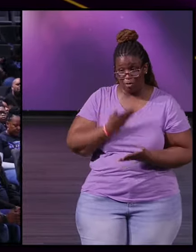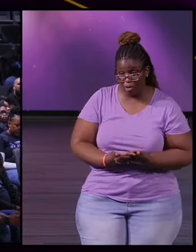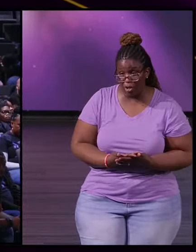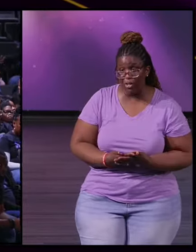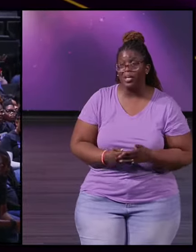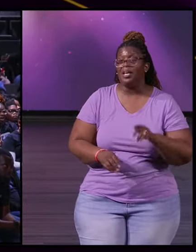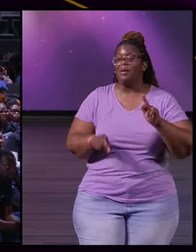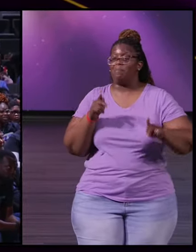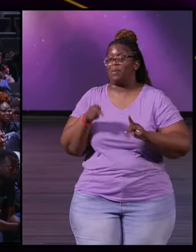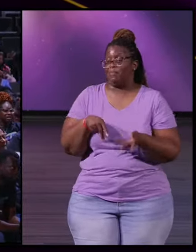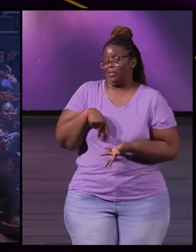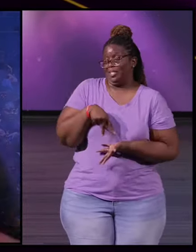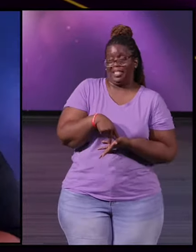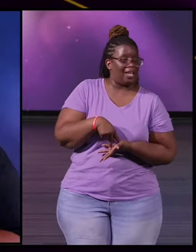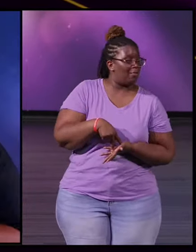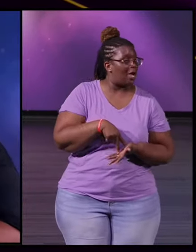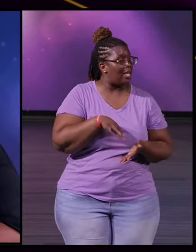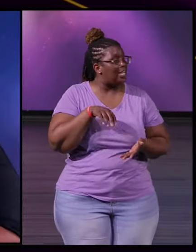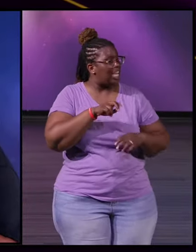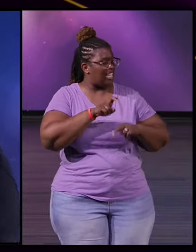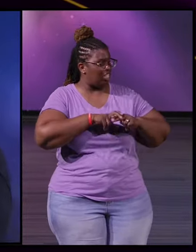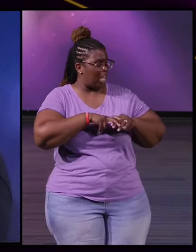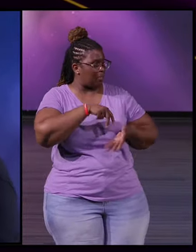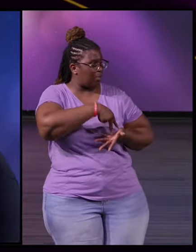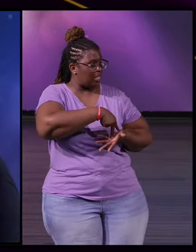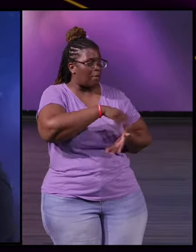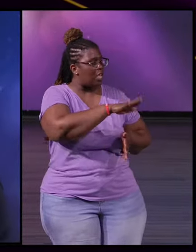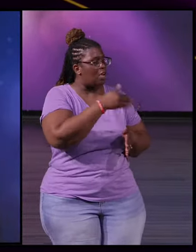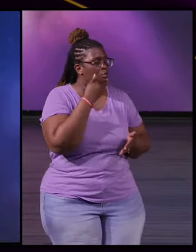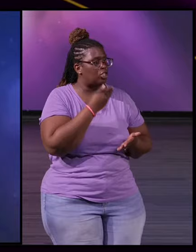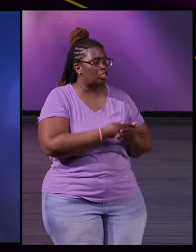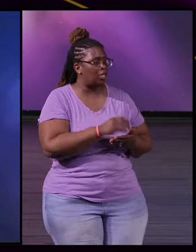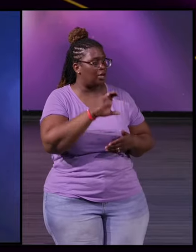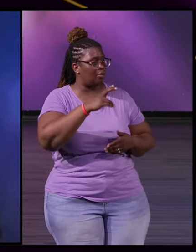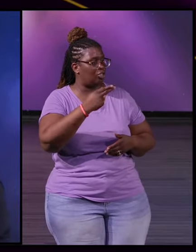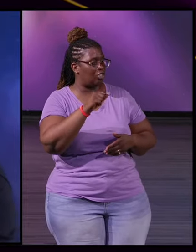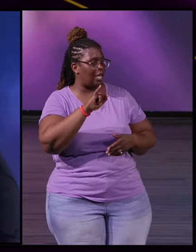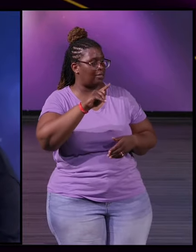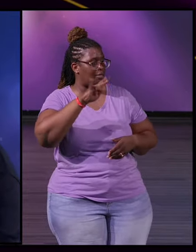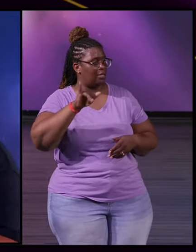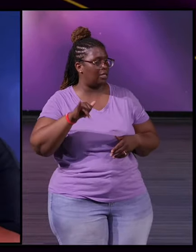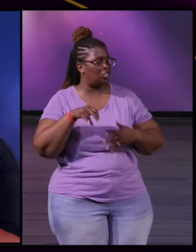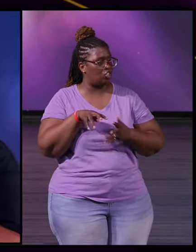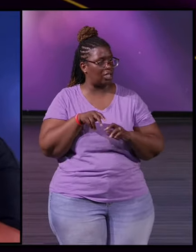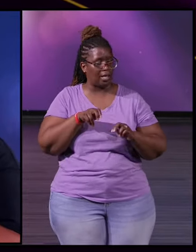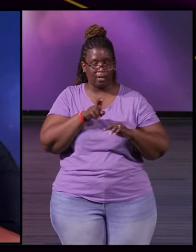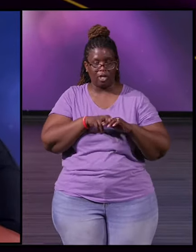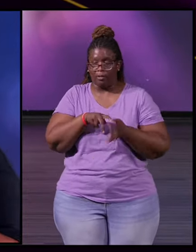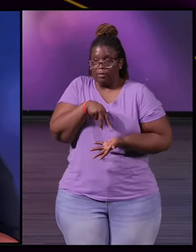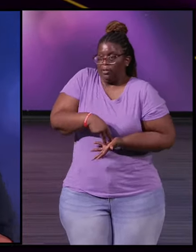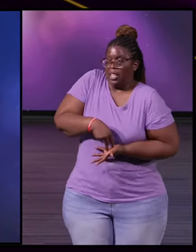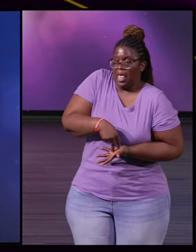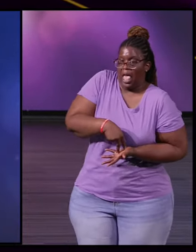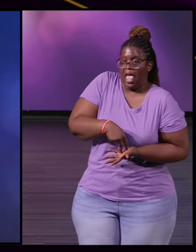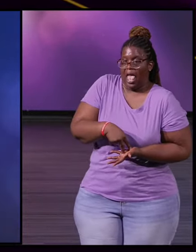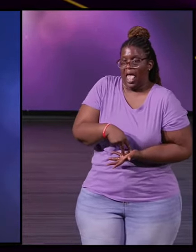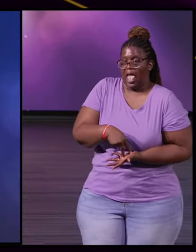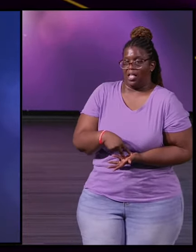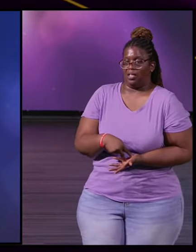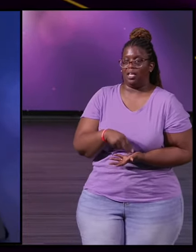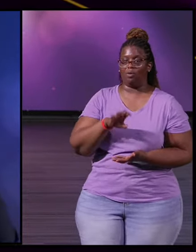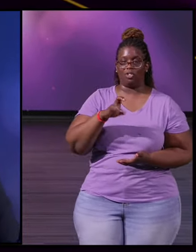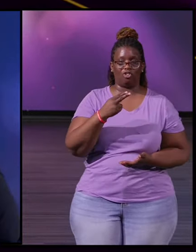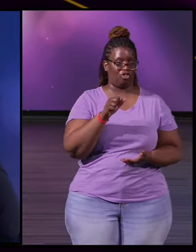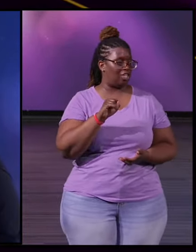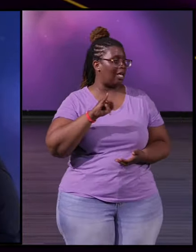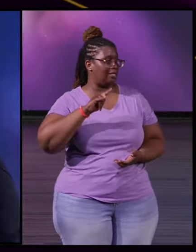up on chairs in a good way, Pastor. Don't worry. It was Chastity Searcy. She did it. She stood up on the chair and was getting hyped with the... It was Chastity.